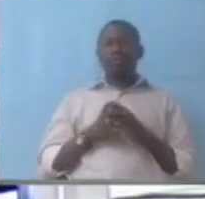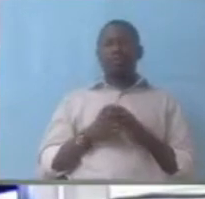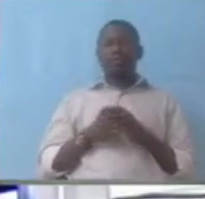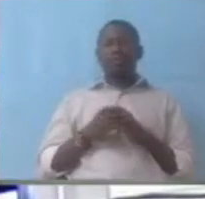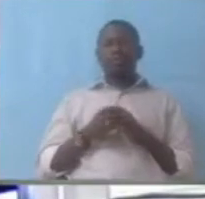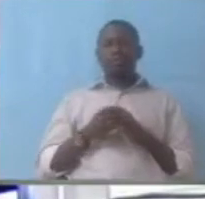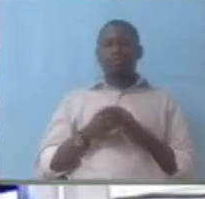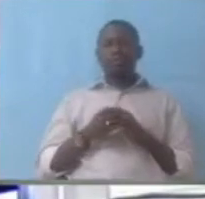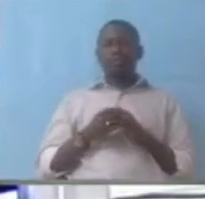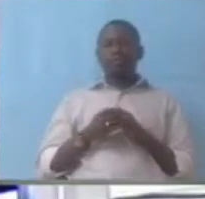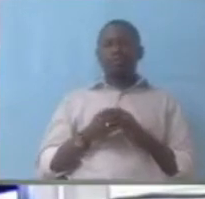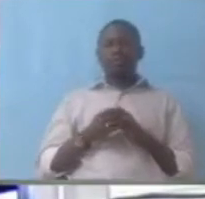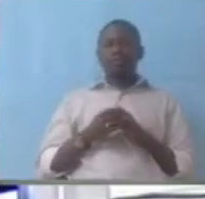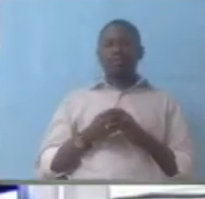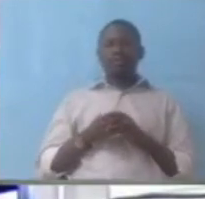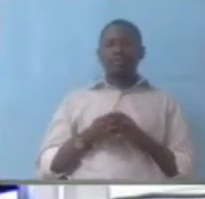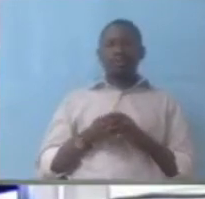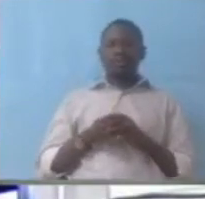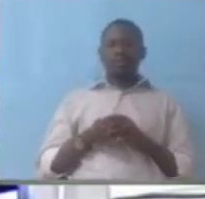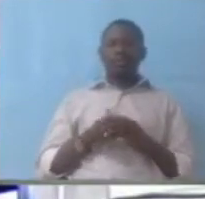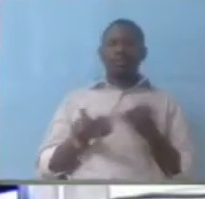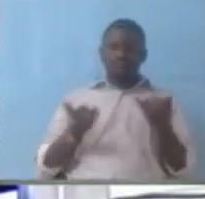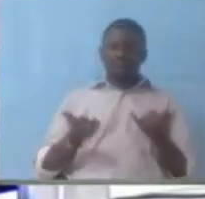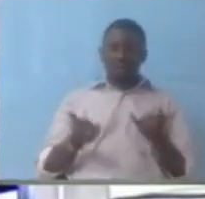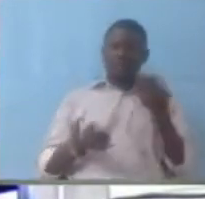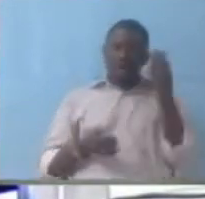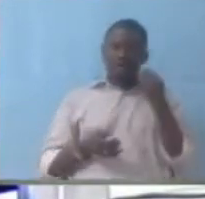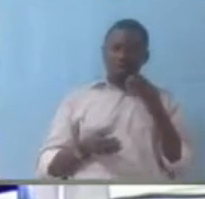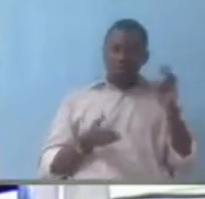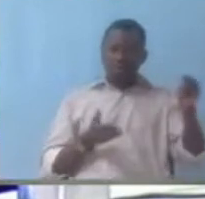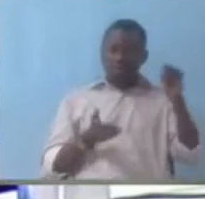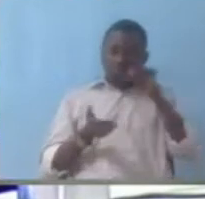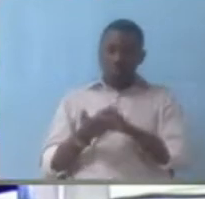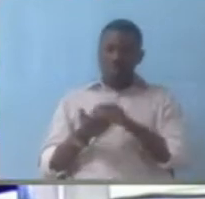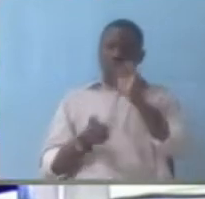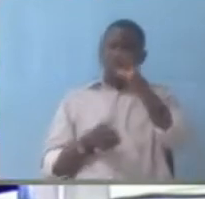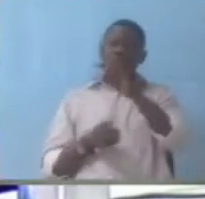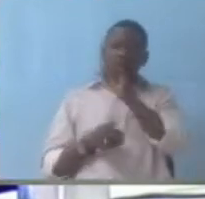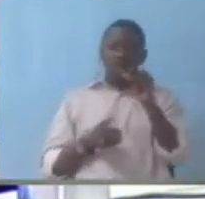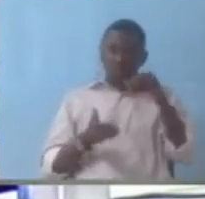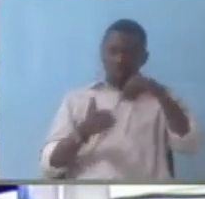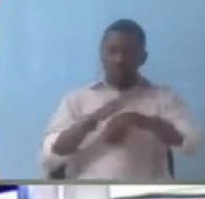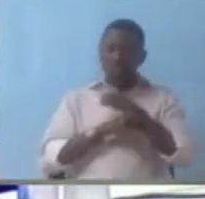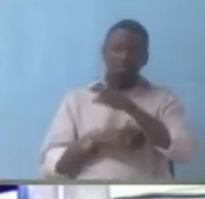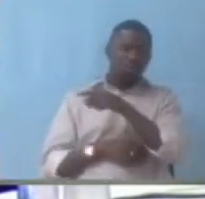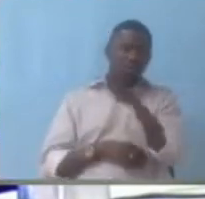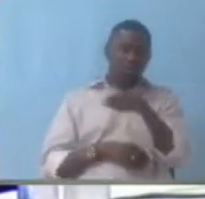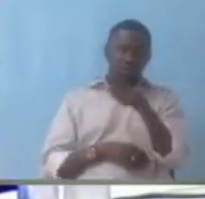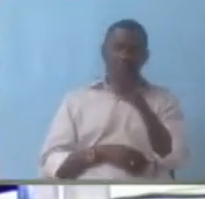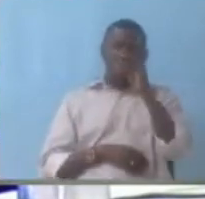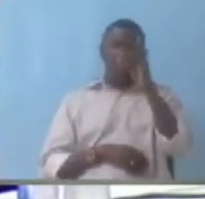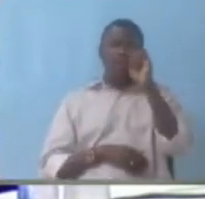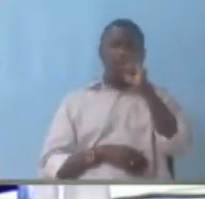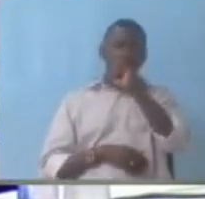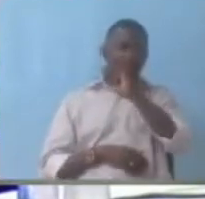your name to these decrees, Mrs. Bensuda? Taking that into consideration. I mean, with everything that